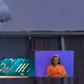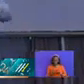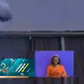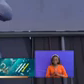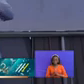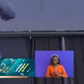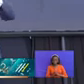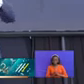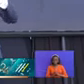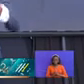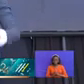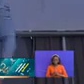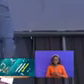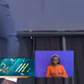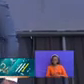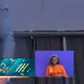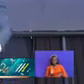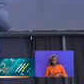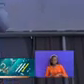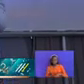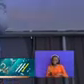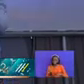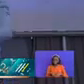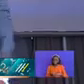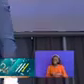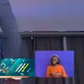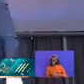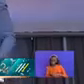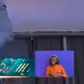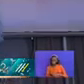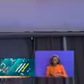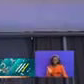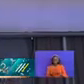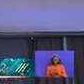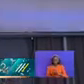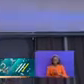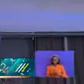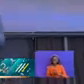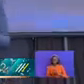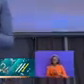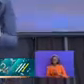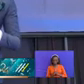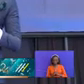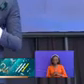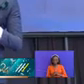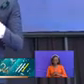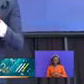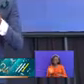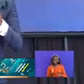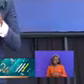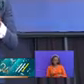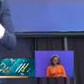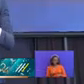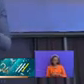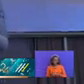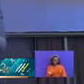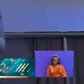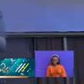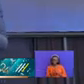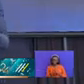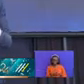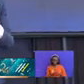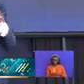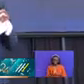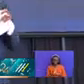praying in Arabic tongues Aramaic thing and the postures of Prayer in